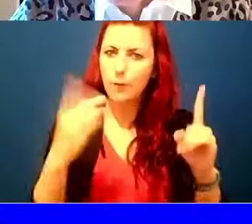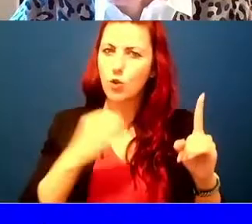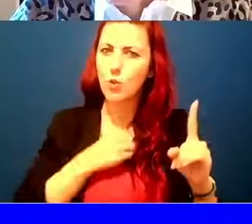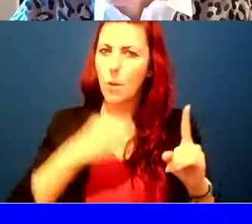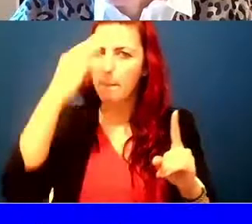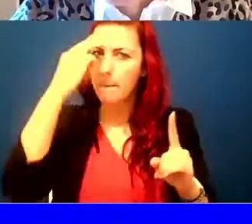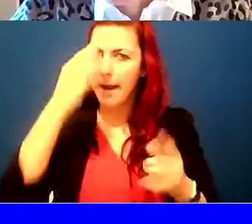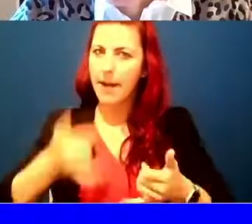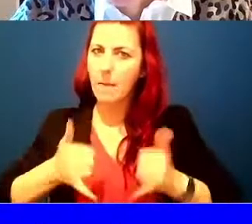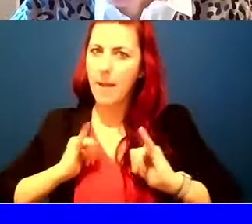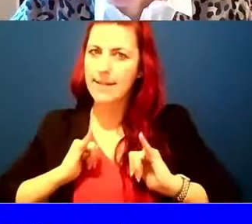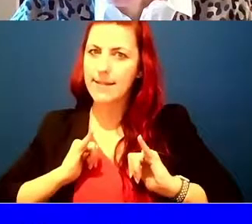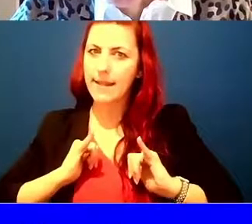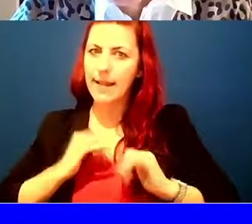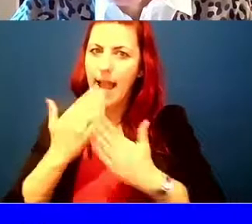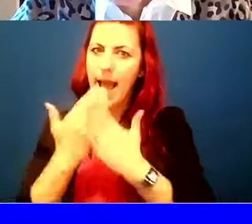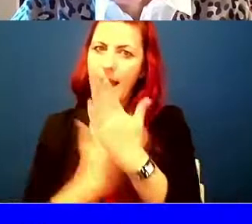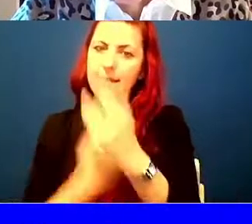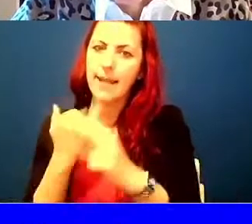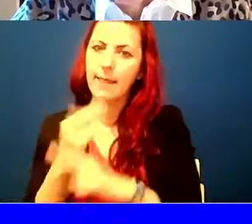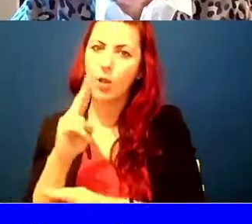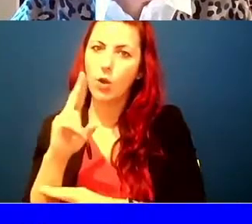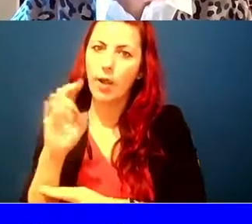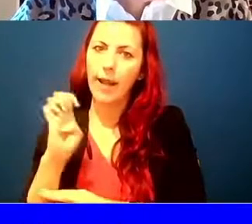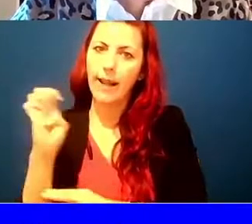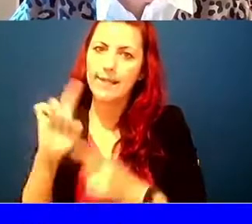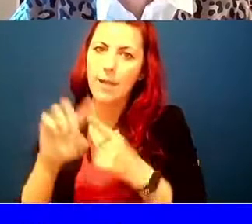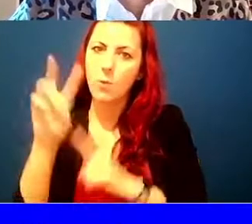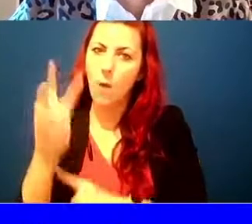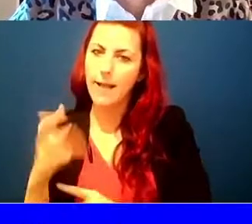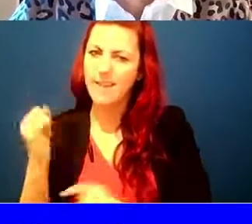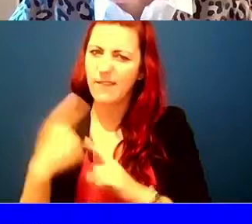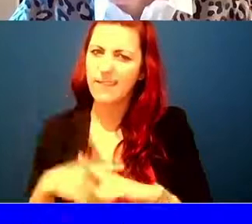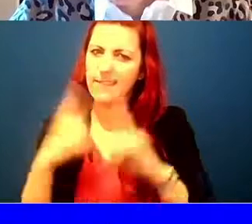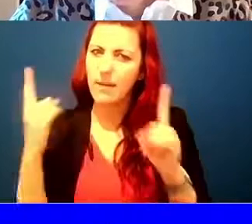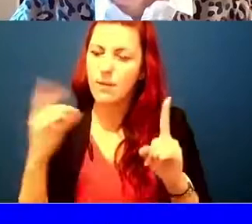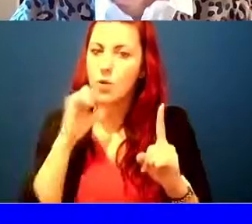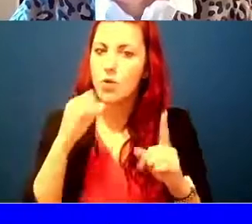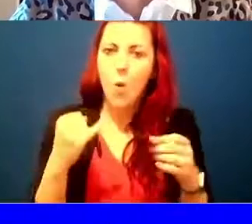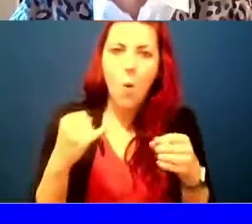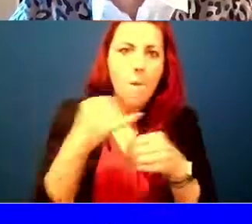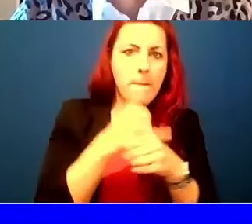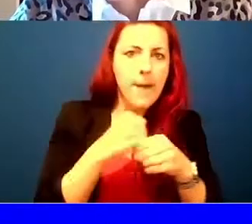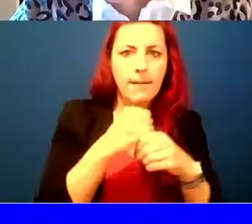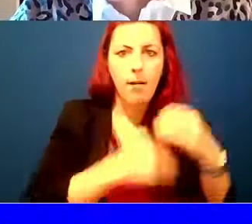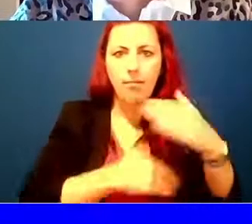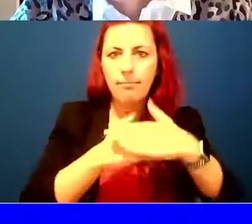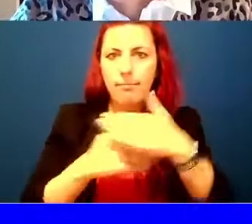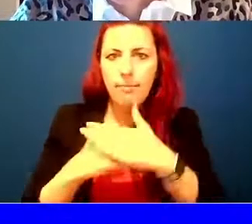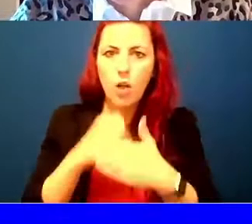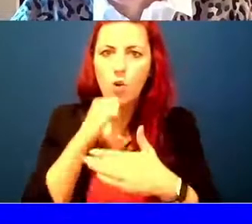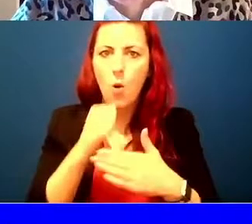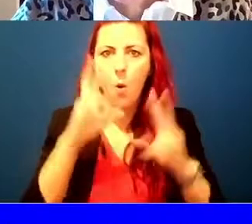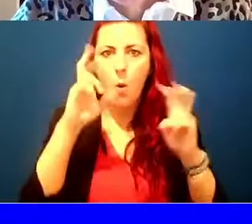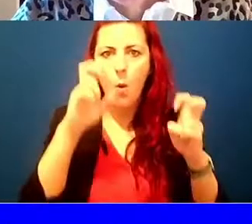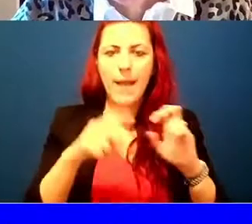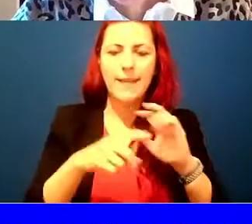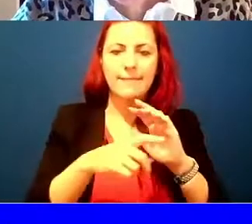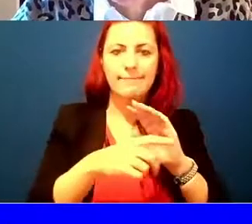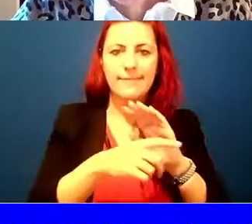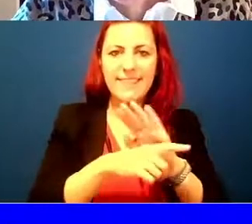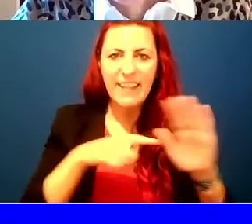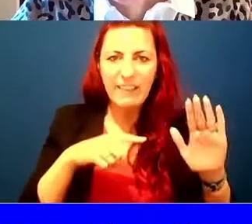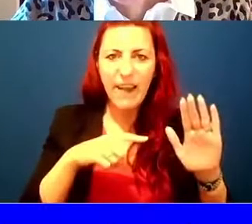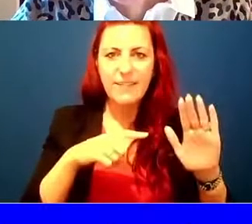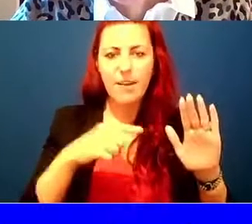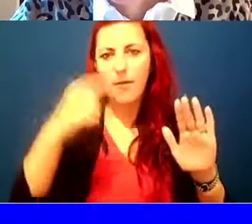Act in England and Wales in that regard. So there's no sort of medical threshold, no defect of the mind or brain, as it's phrased in the